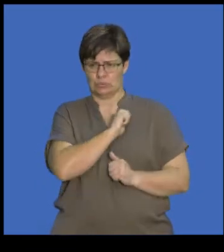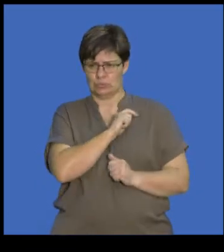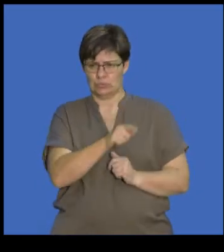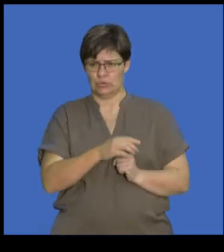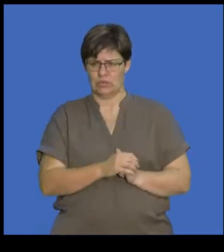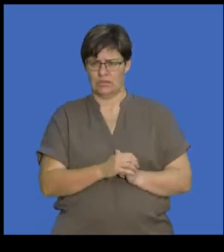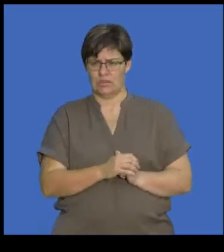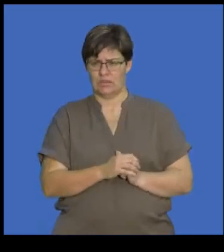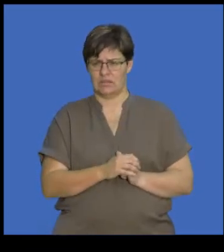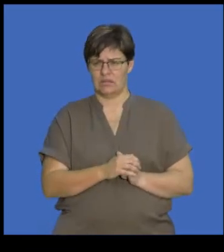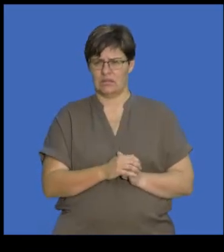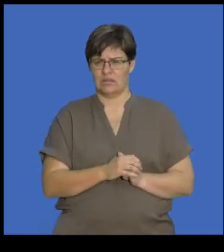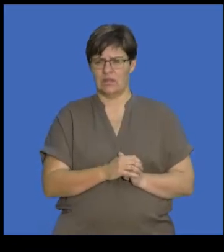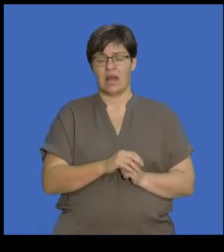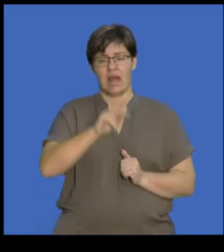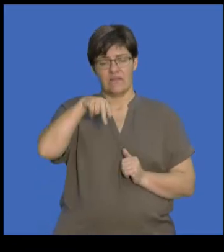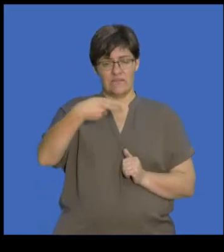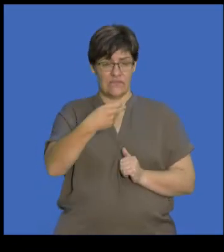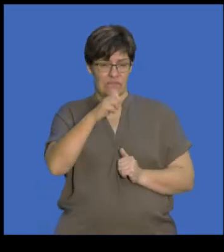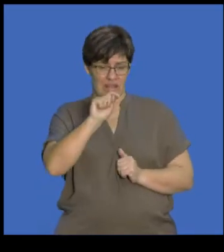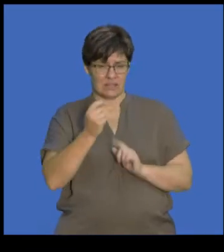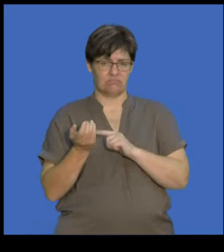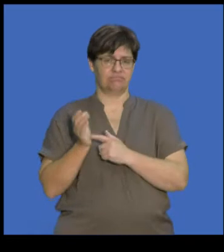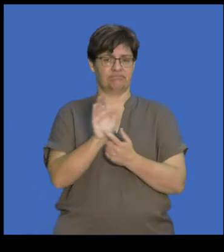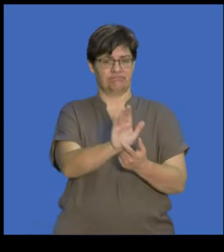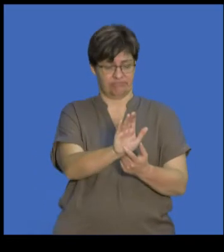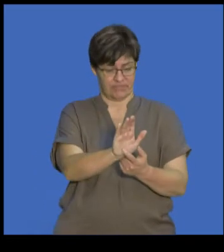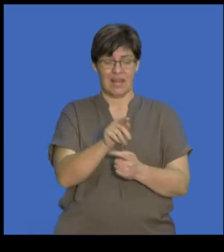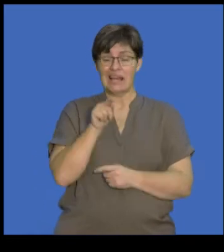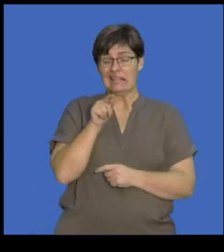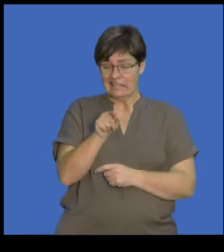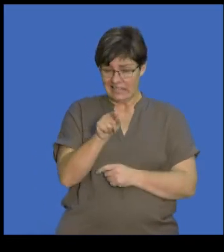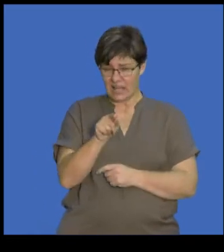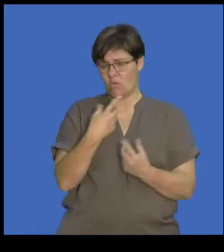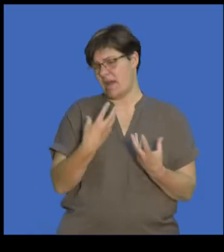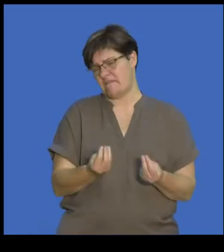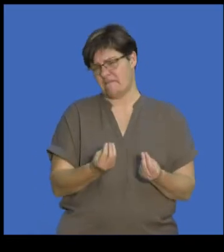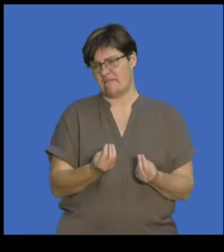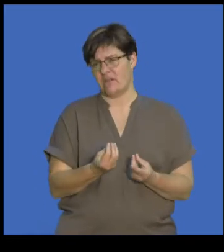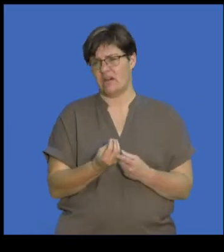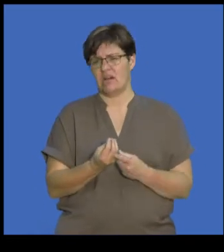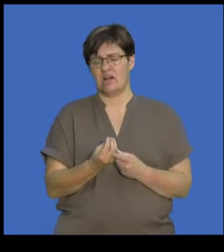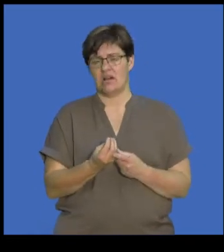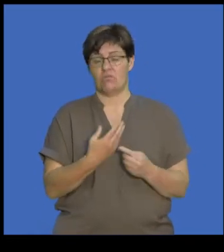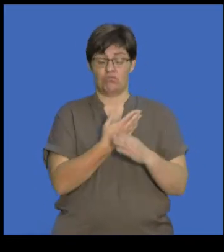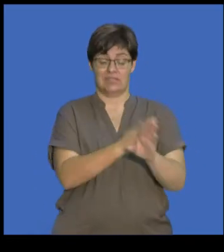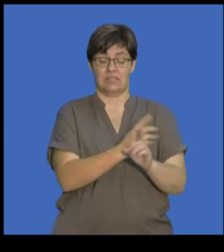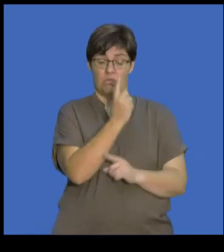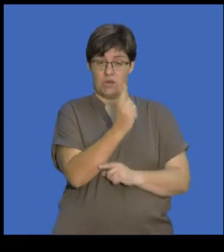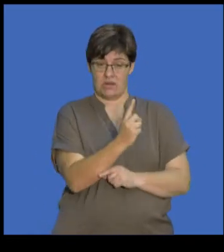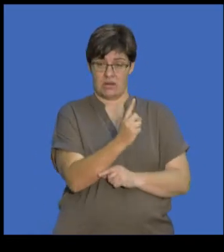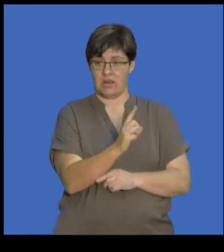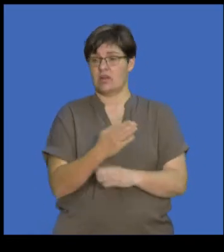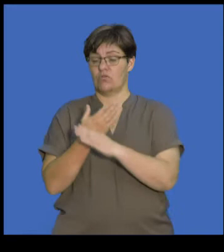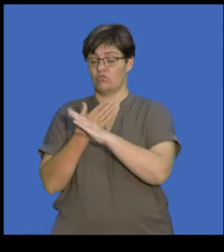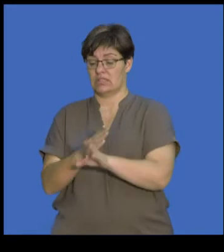at the layout here, let's say for argument's sake, we've got resistor 1 and